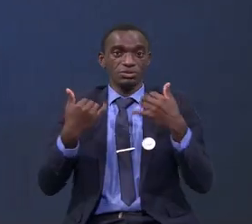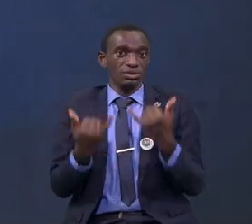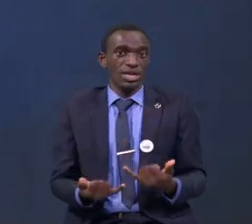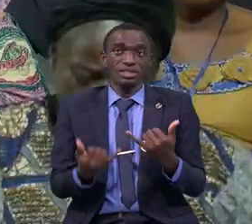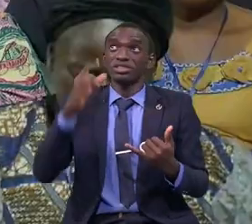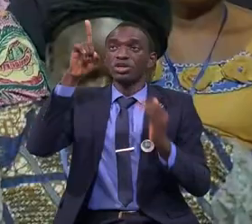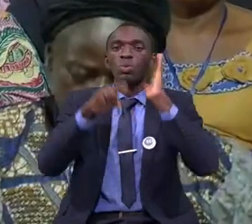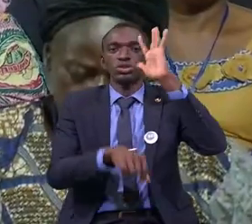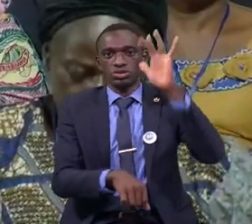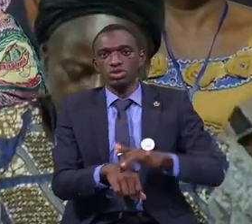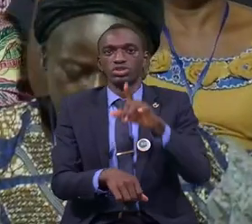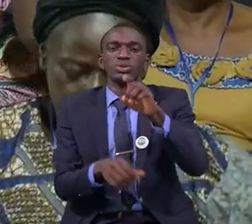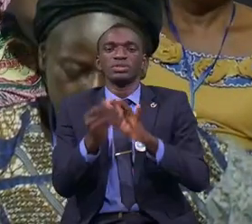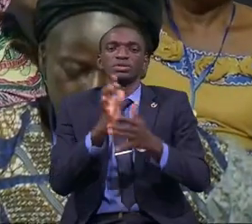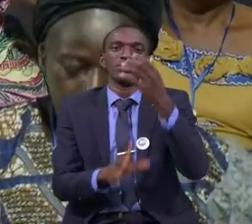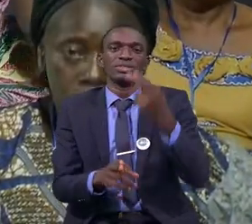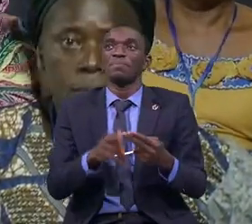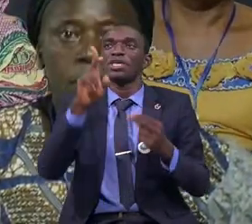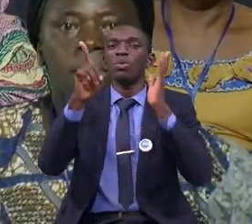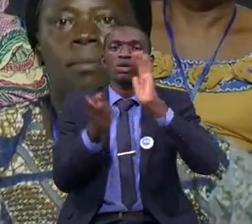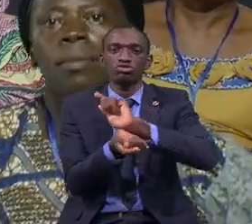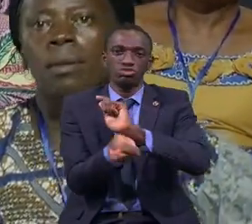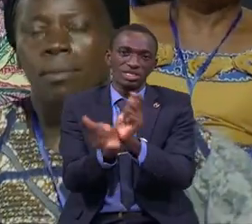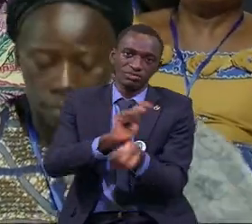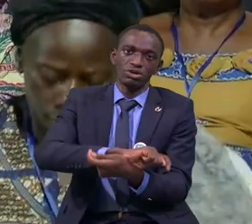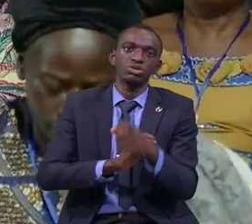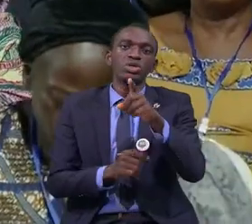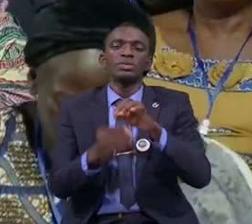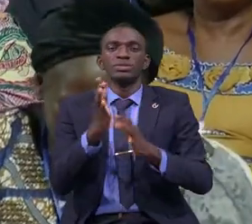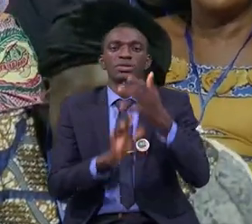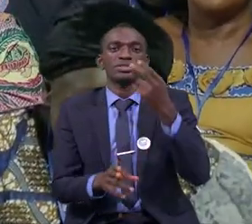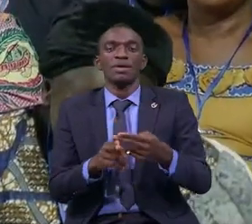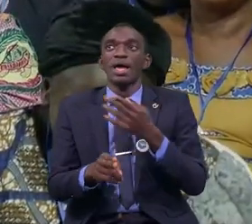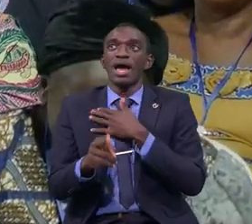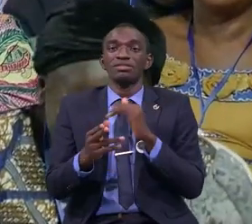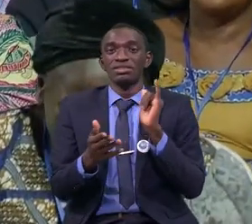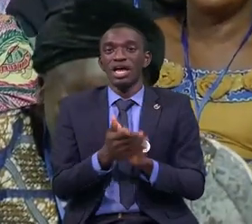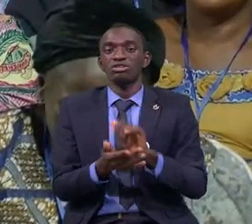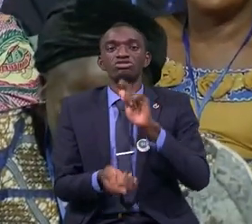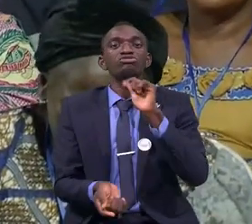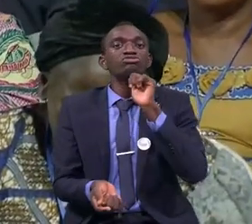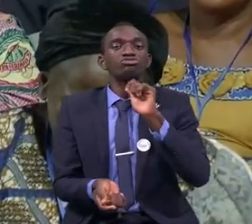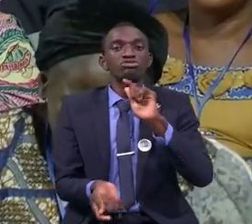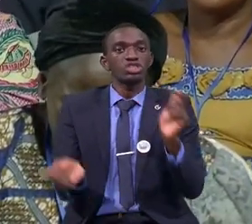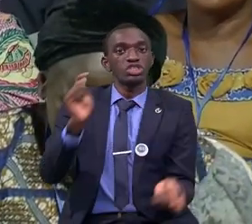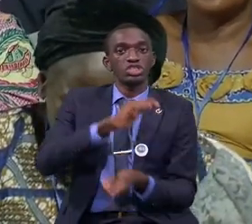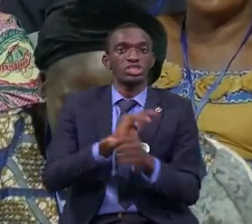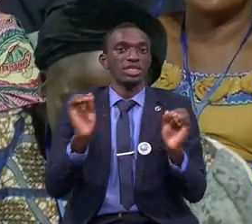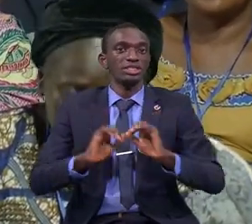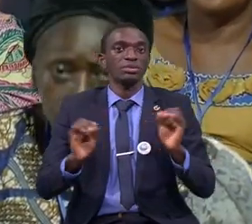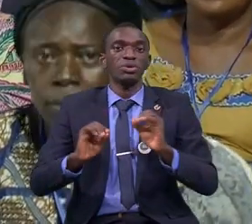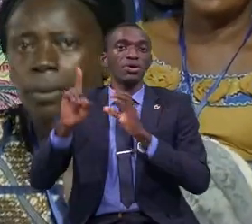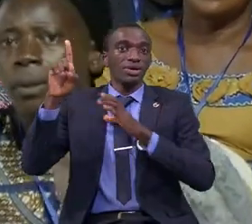you. It will transform you. That unchangeable Christ is still the same